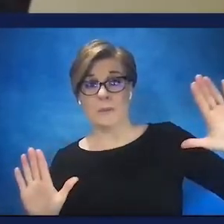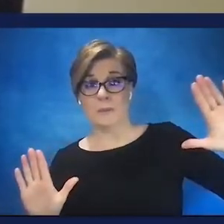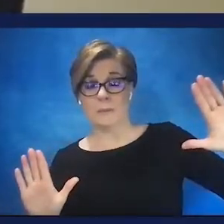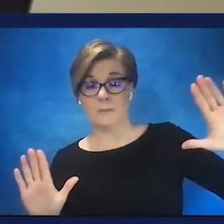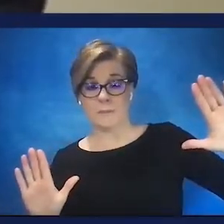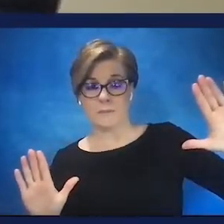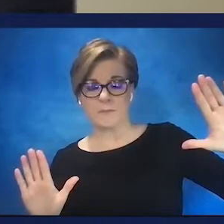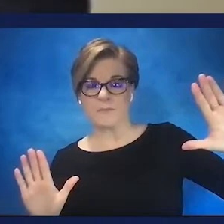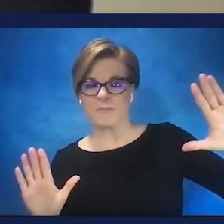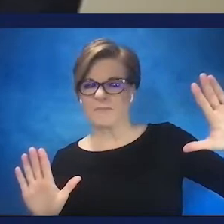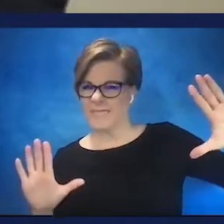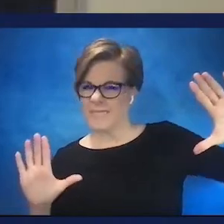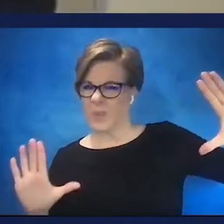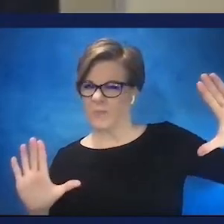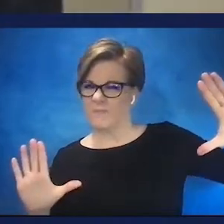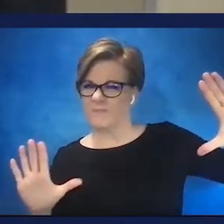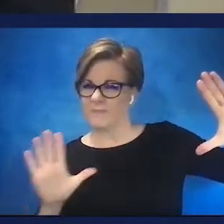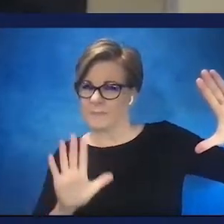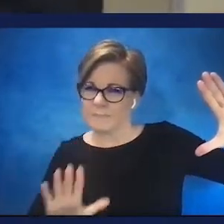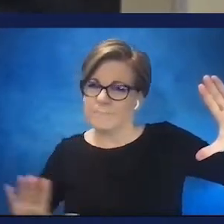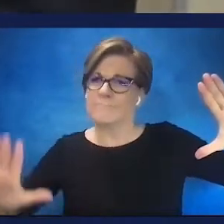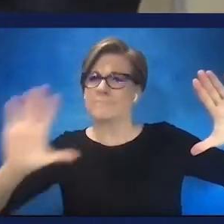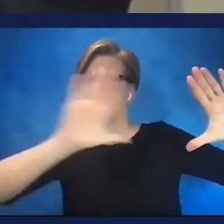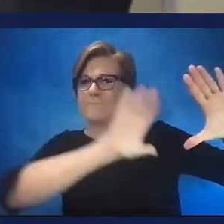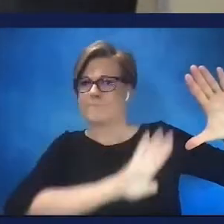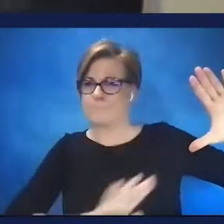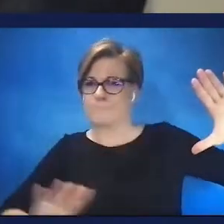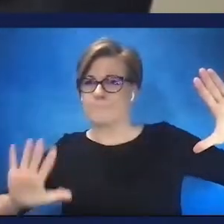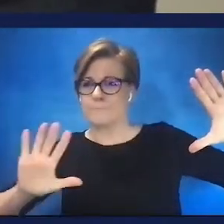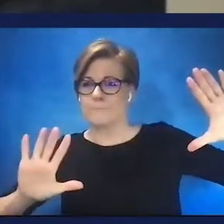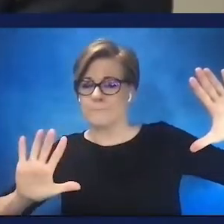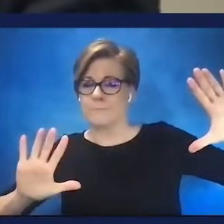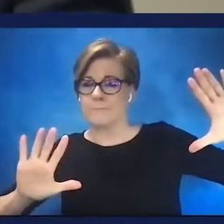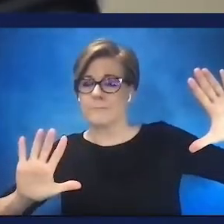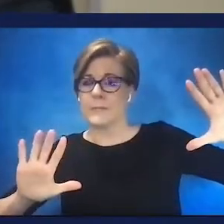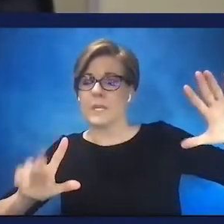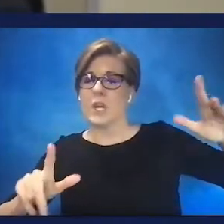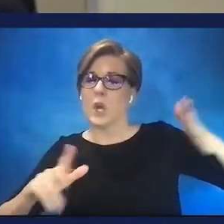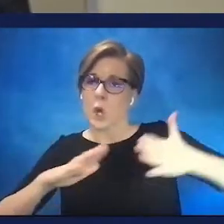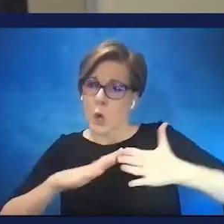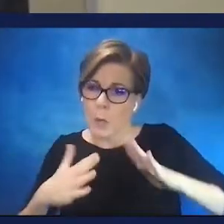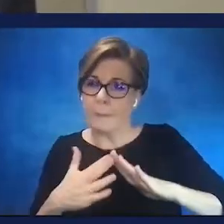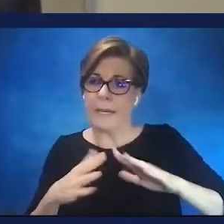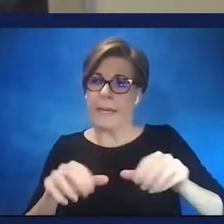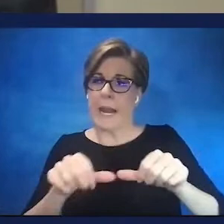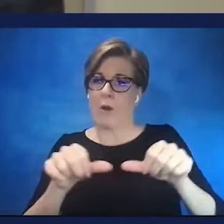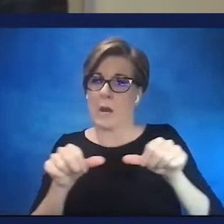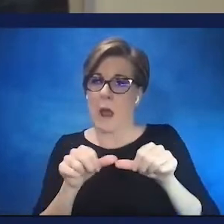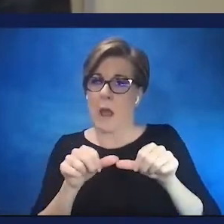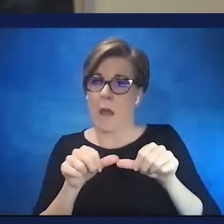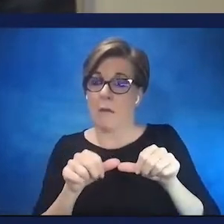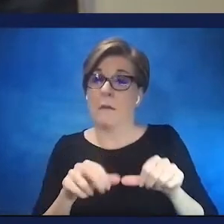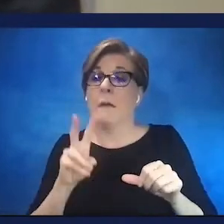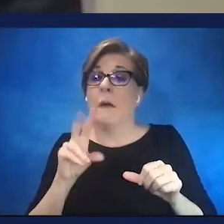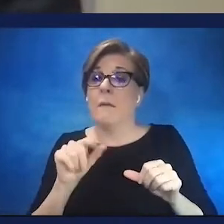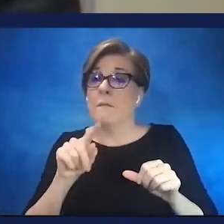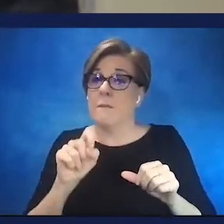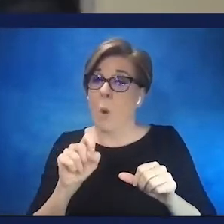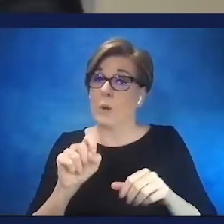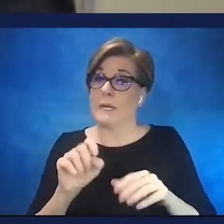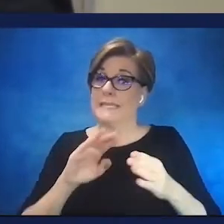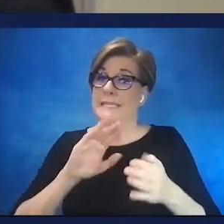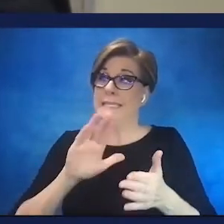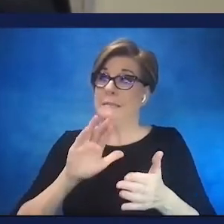if all within these outer loops, the urban areas of Maricopa County, our vote centers are